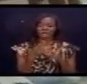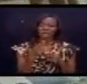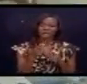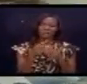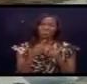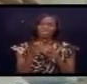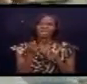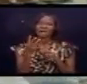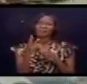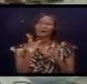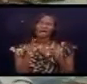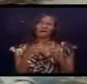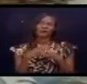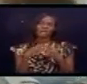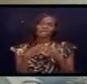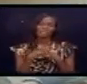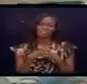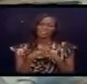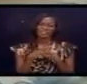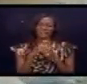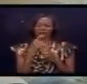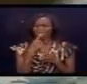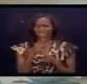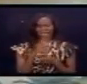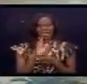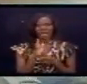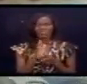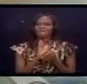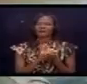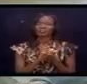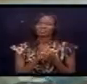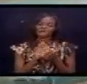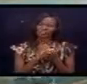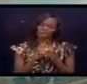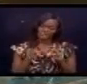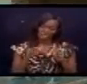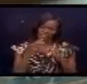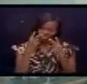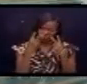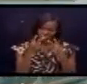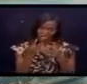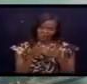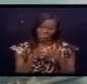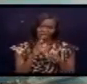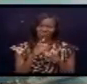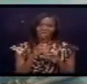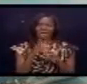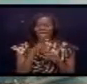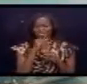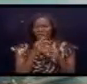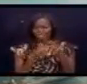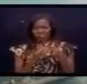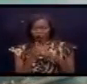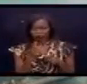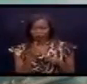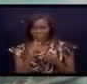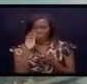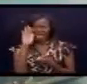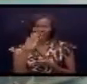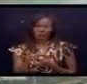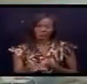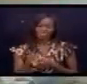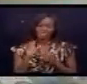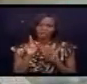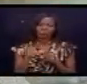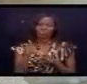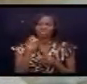significant population is still unconvinced, with some challenging research that shows removing the foreskin lowers the likelihood of an HIV